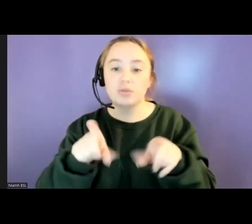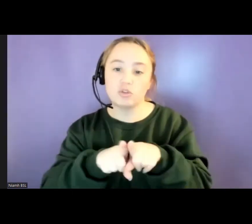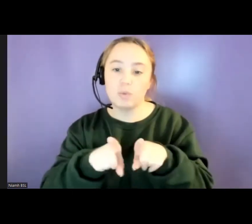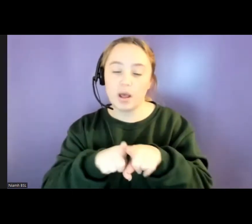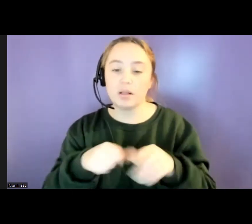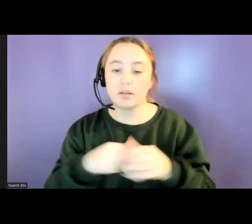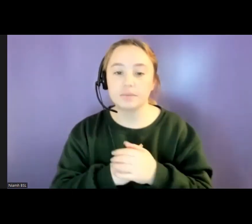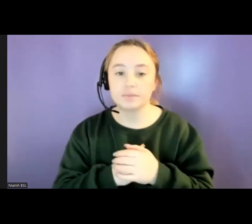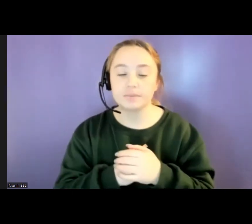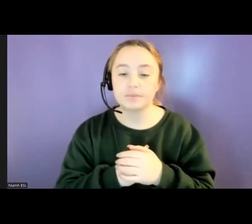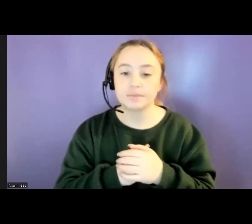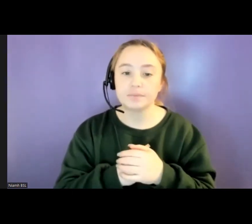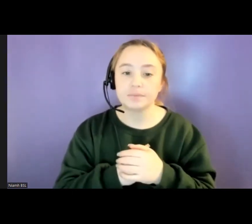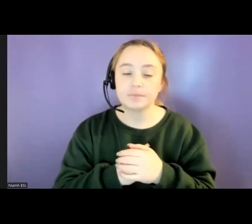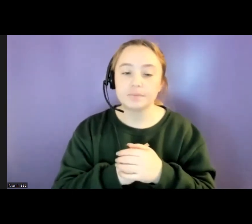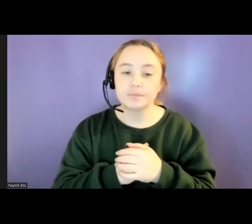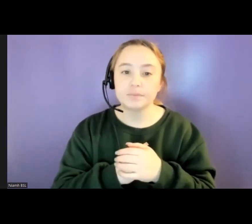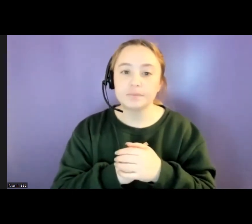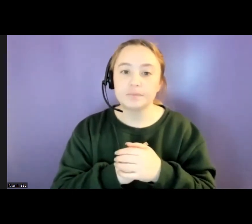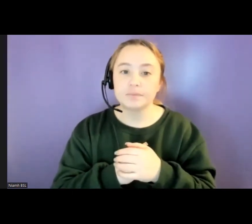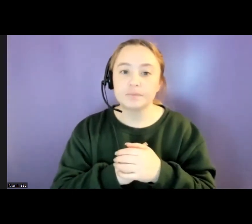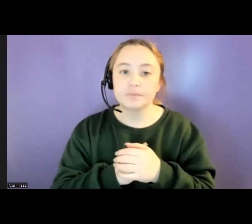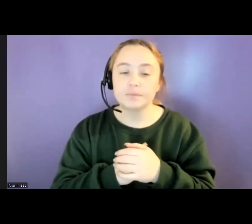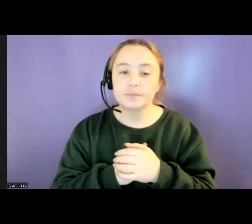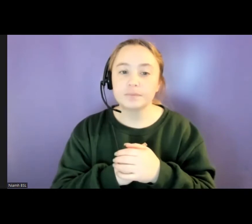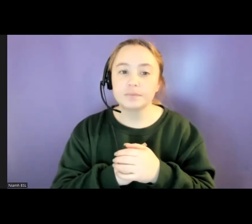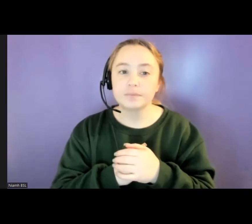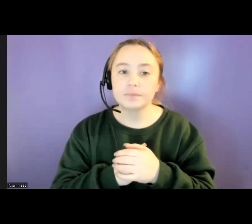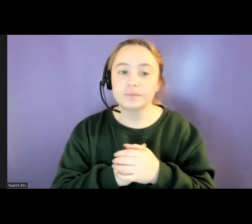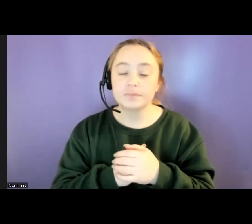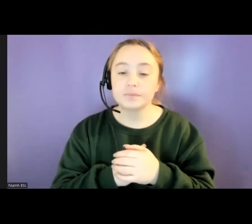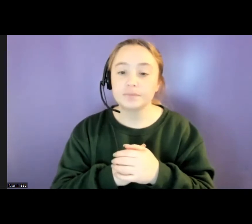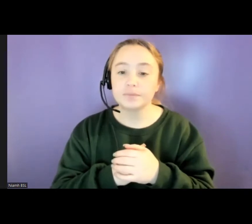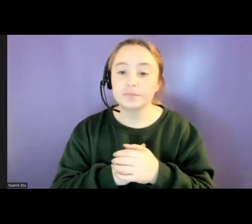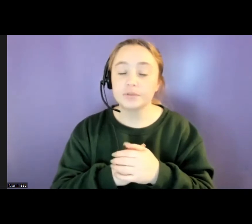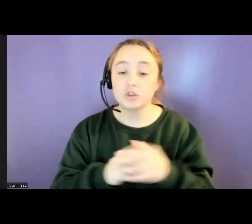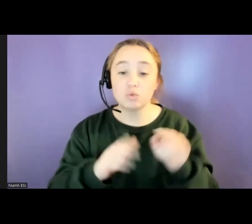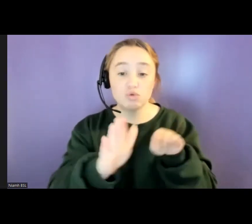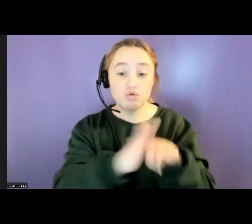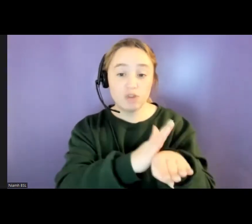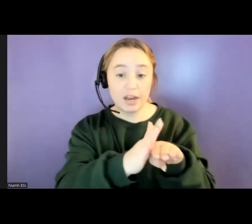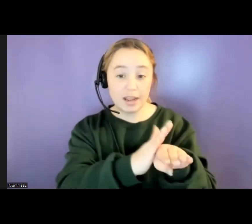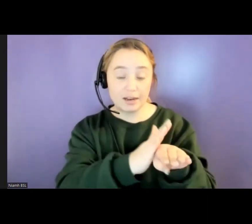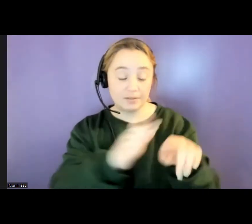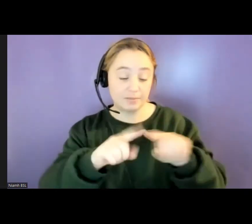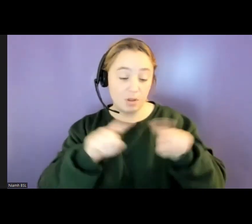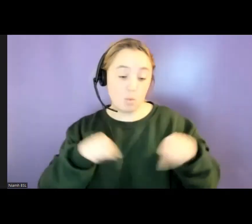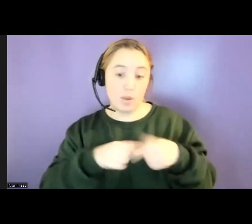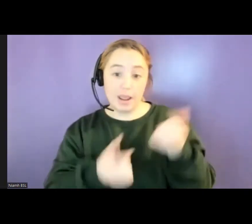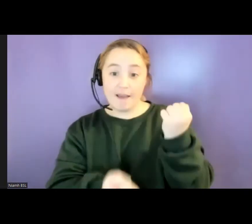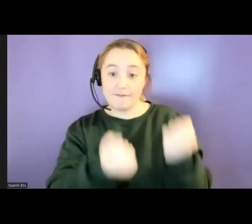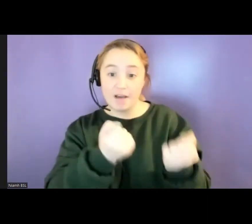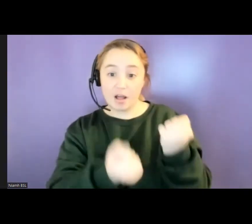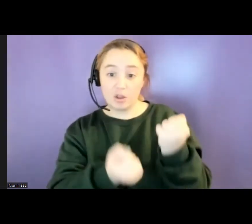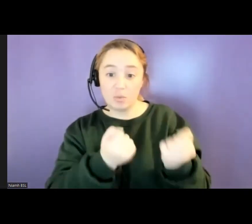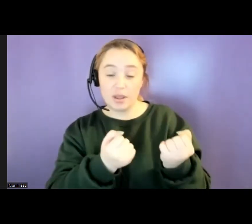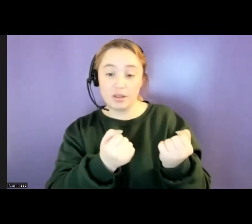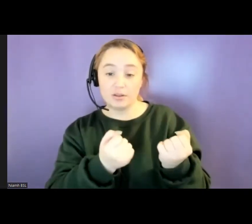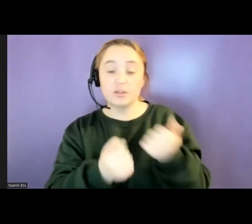the various airports. And we evaluate the training that we have through CAA